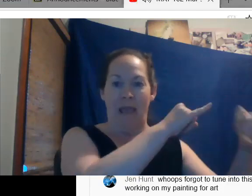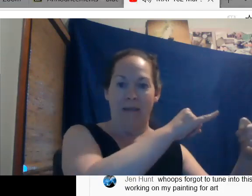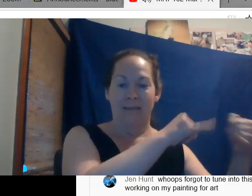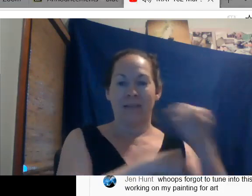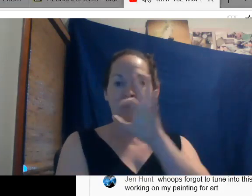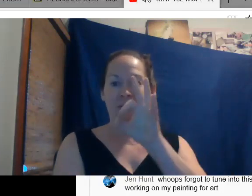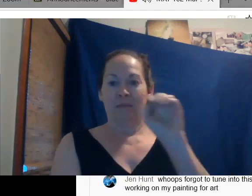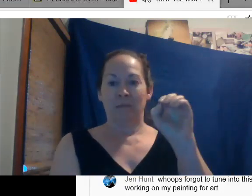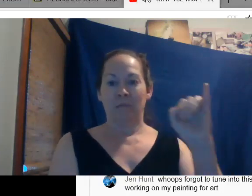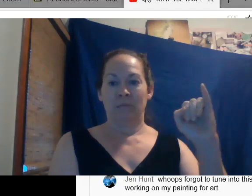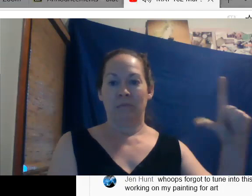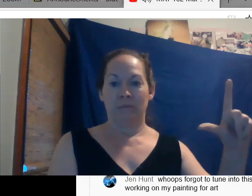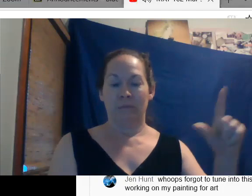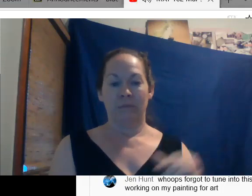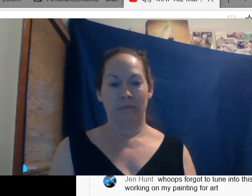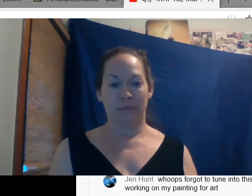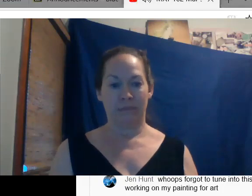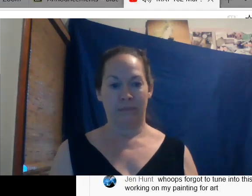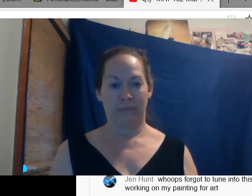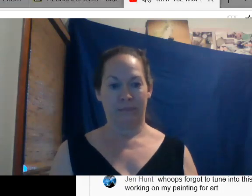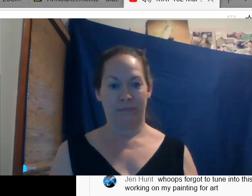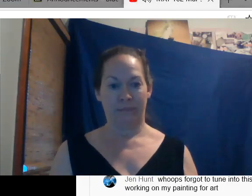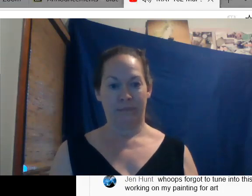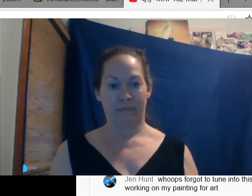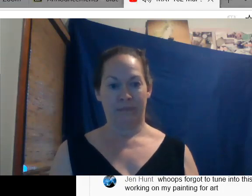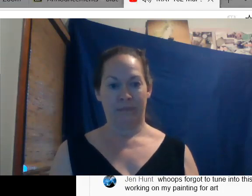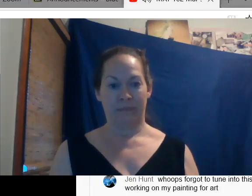And this was the function